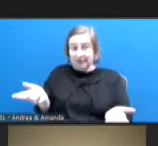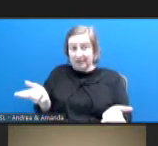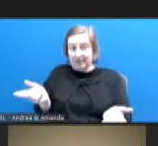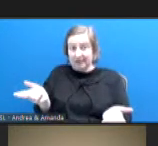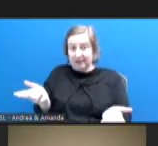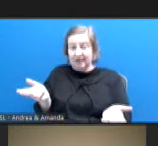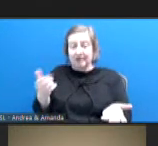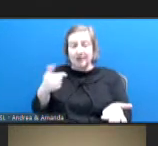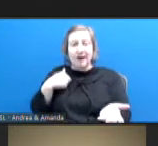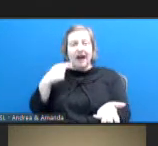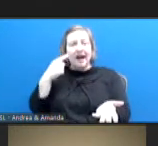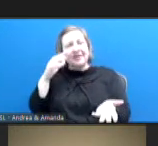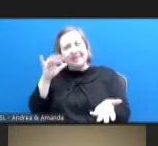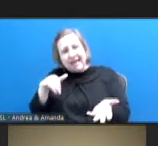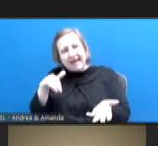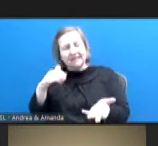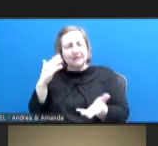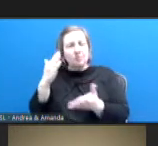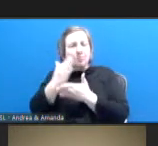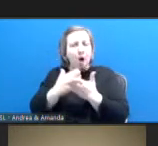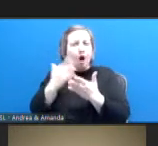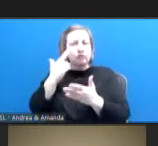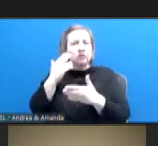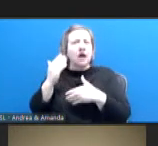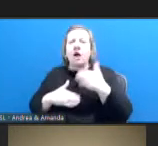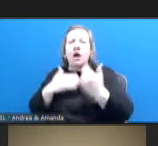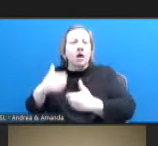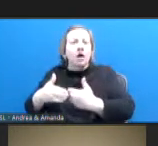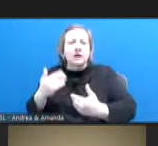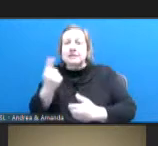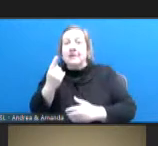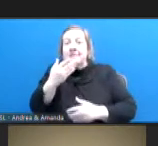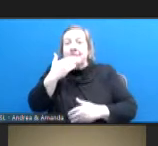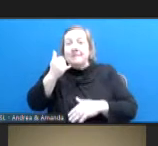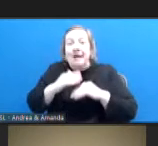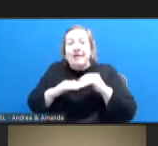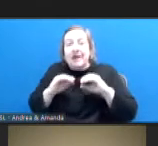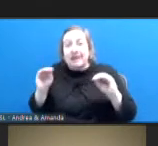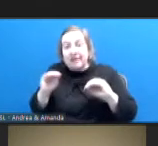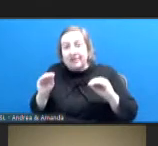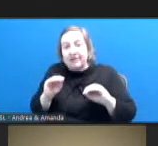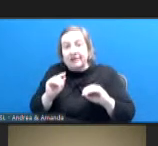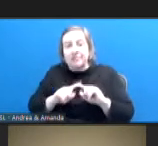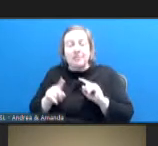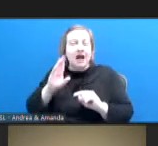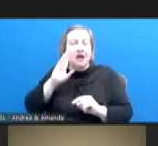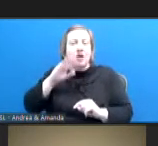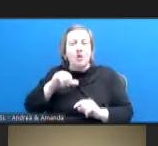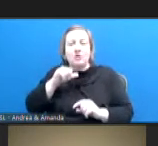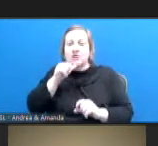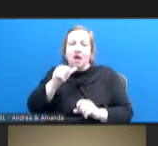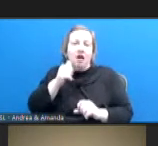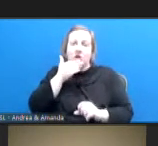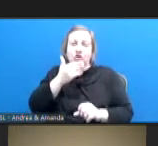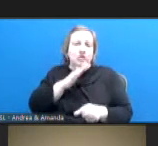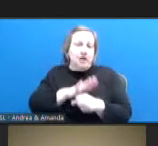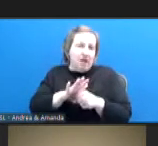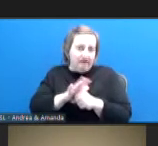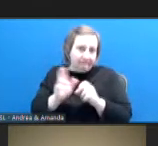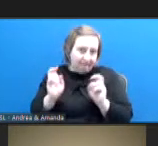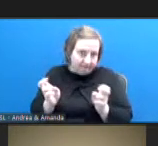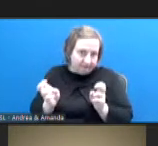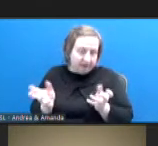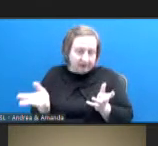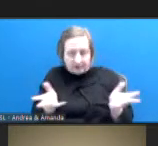I think that's partly why they went ahead saying something is better than nothing, but they knew that it wasn't good enough.